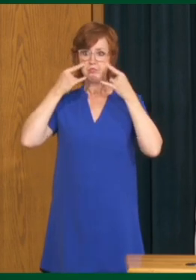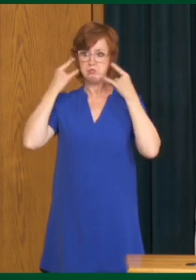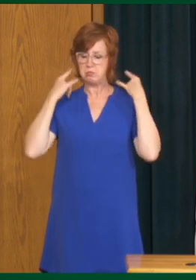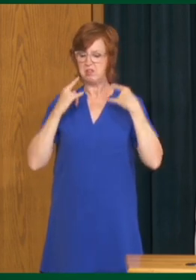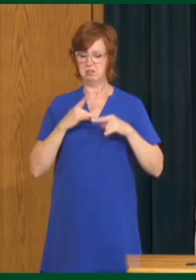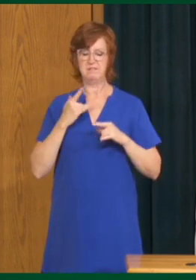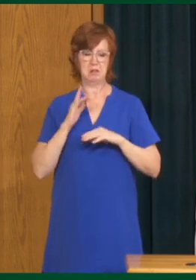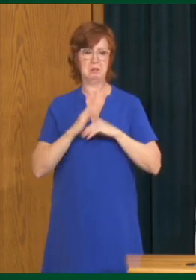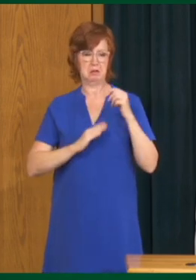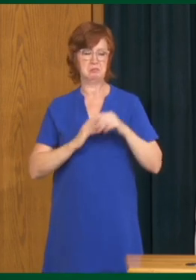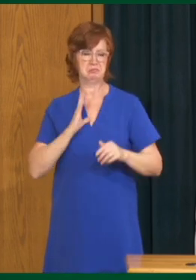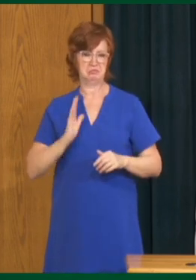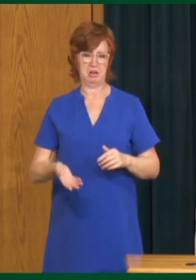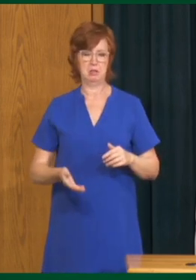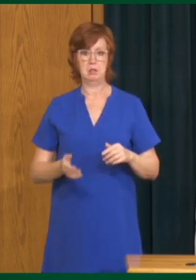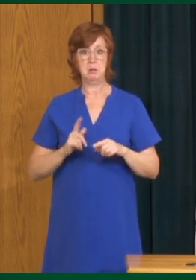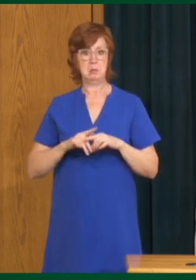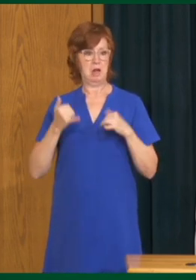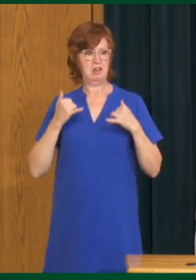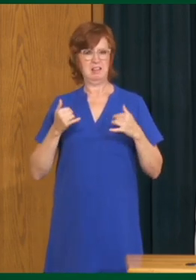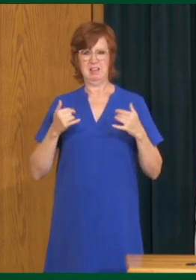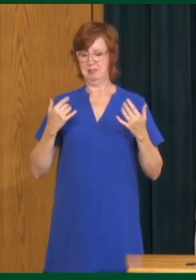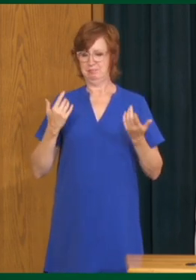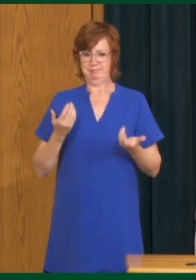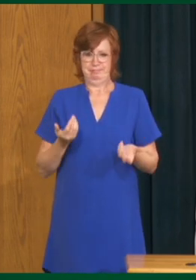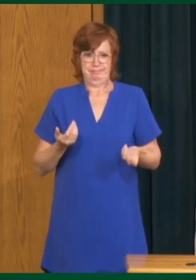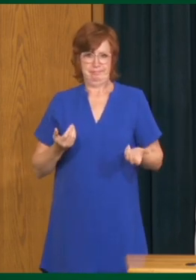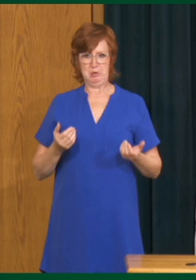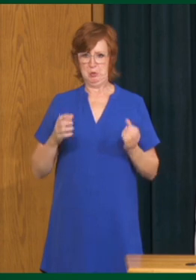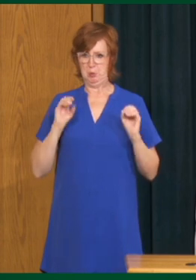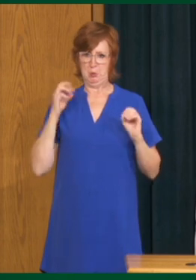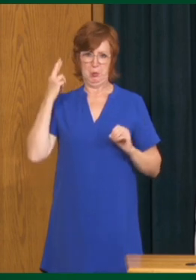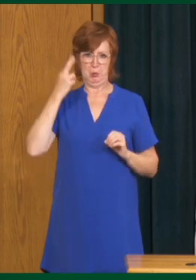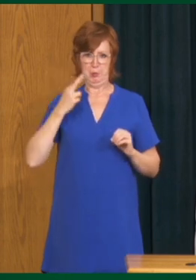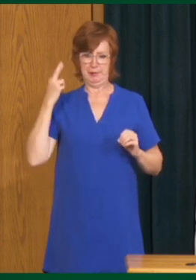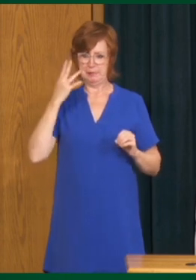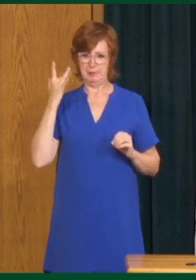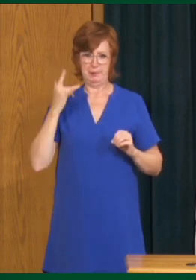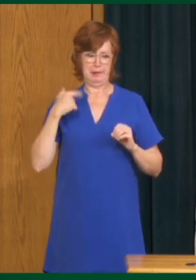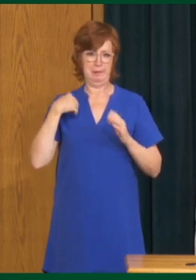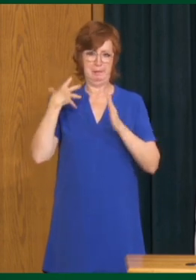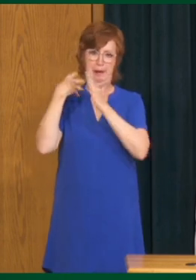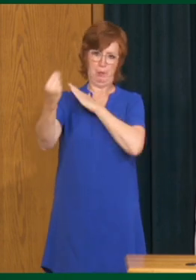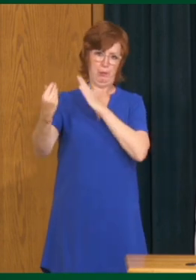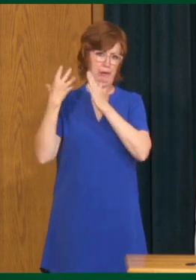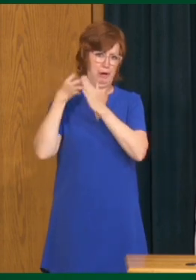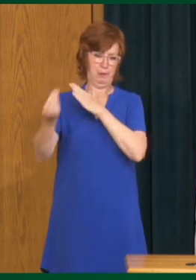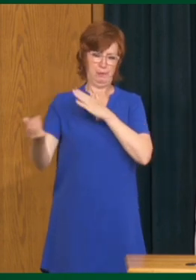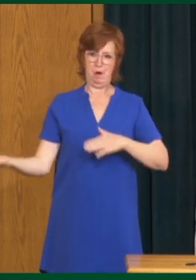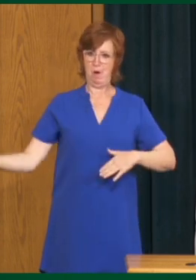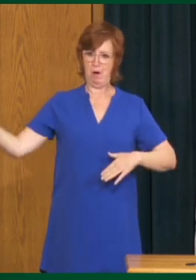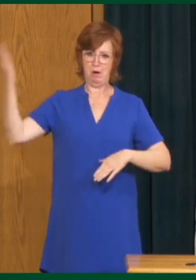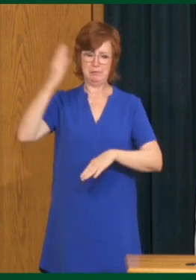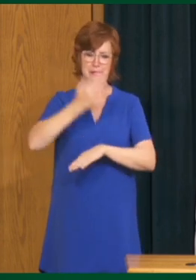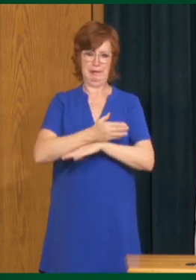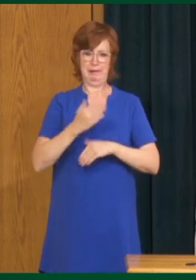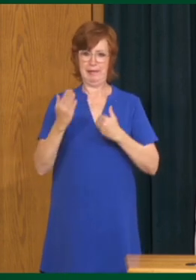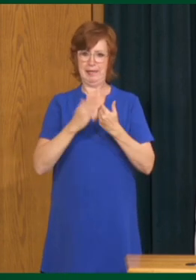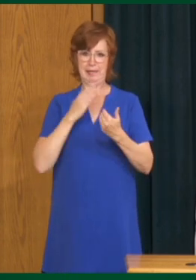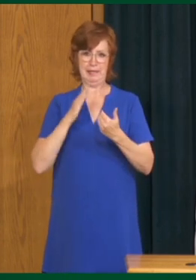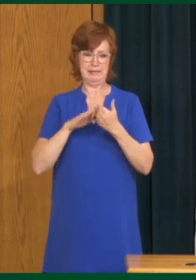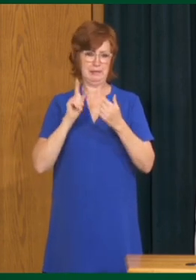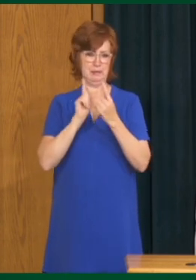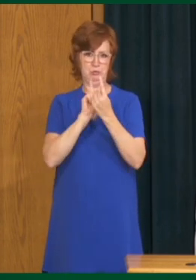the reason to use a mask may be few and far between because you're outdoors and can maintain that physical distancing.